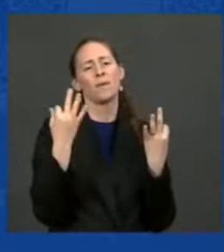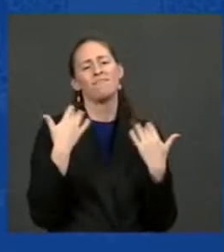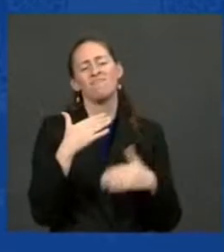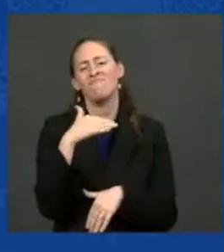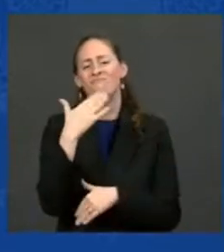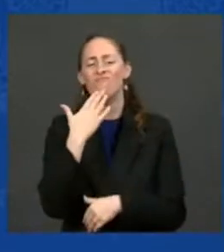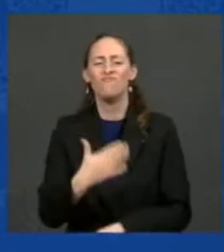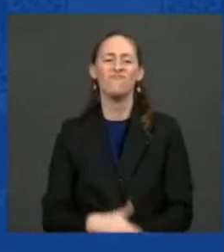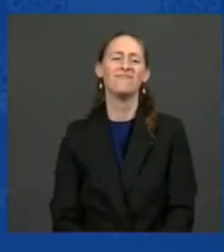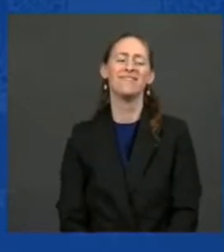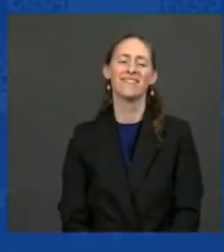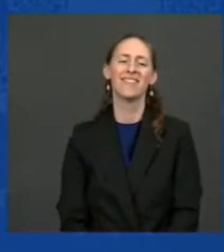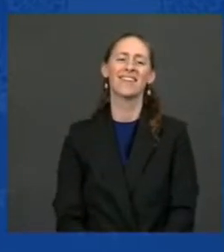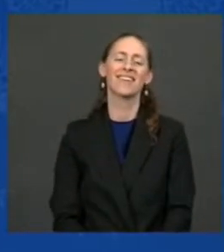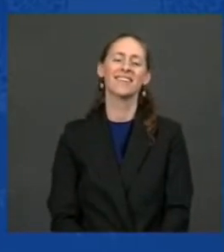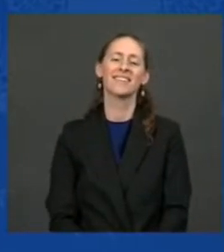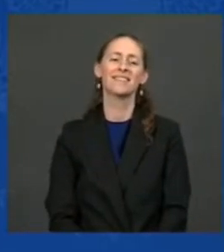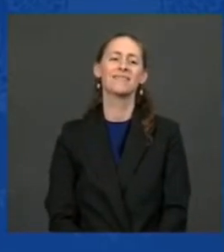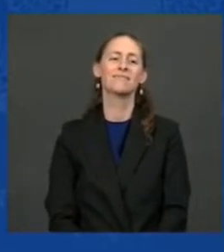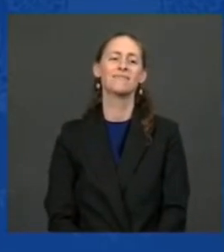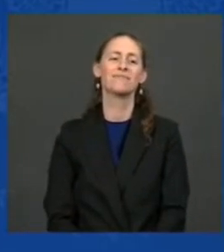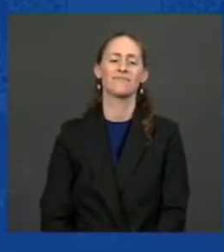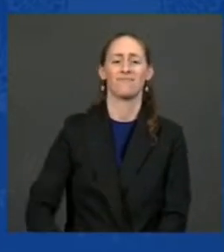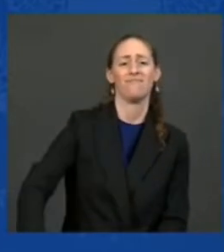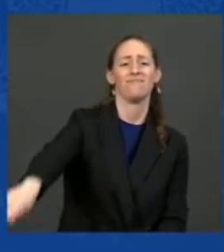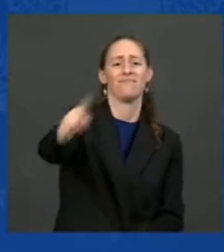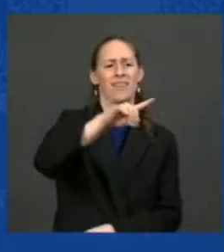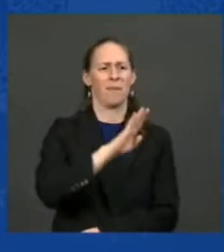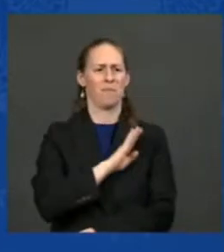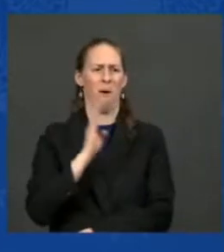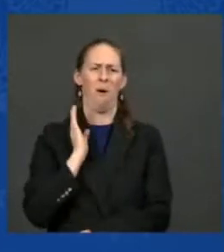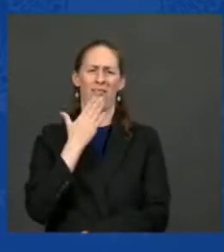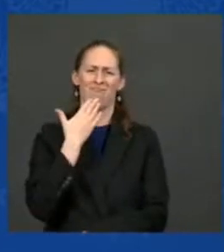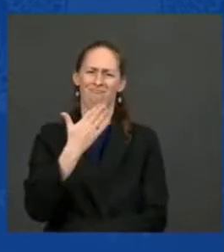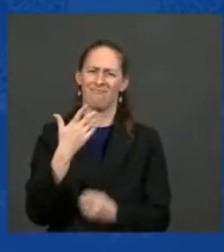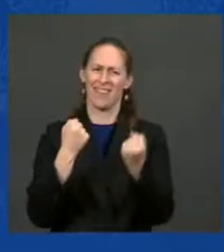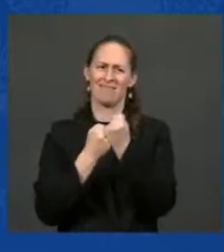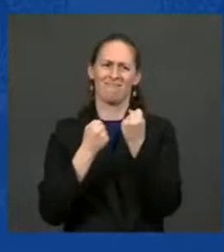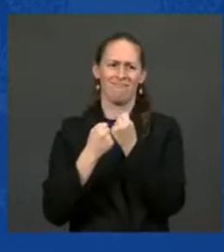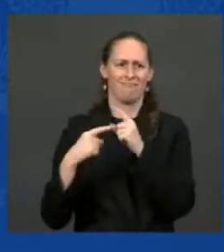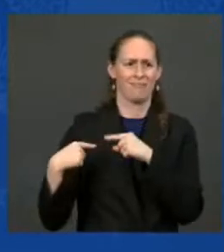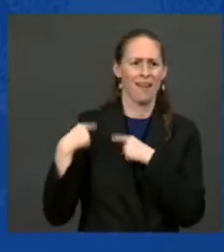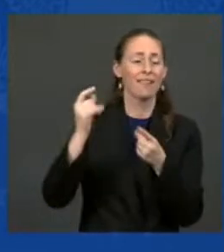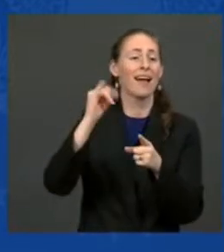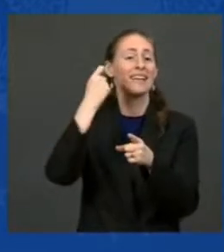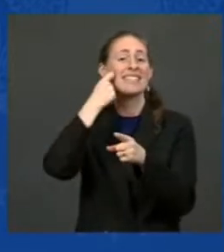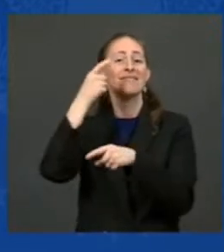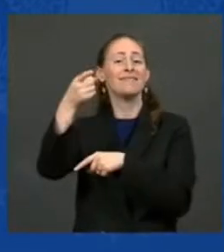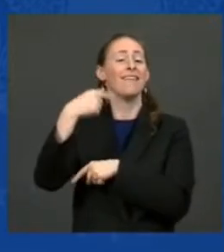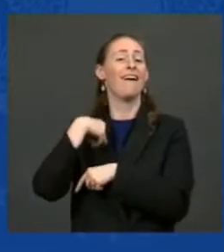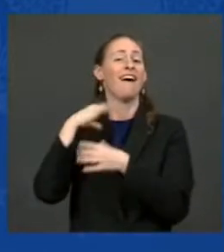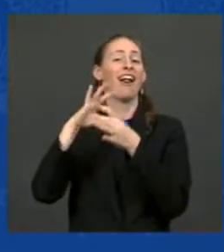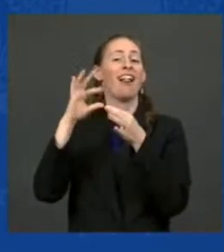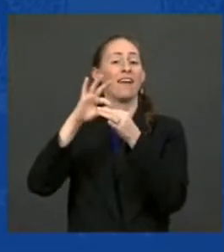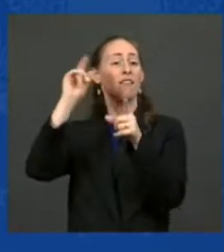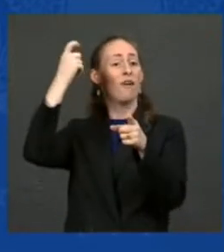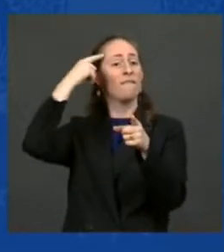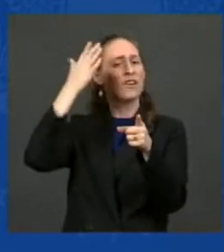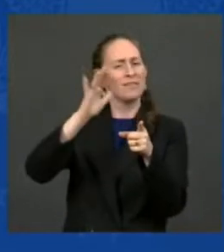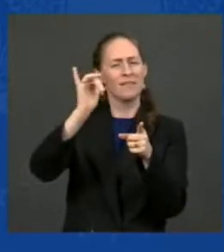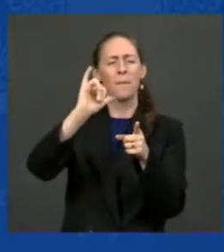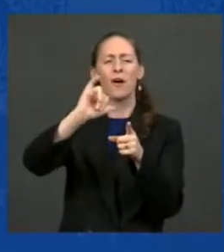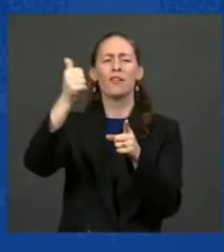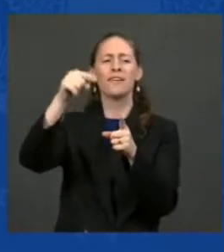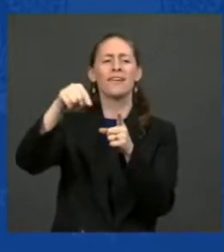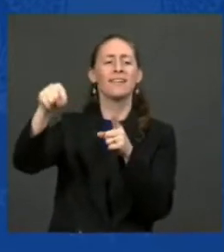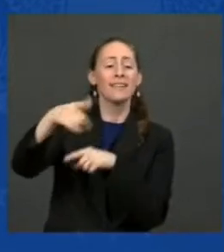way. I've had a wonderful board helping us out over the last year or so. I mentioned the governor, his help, and others. But Alan Lazowski and